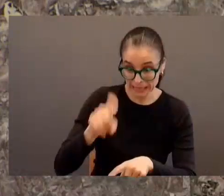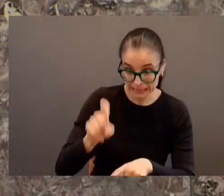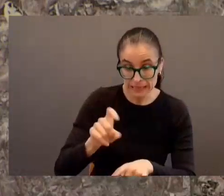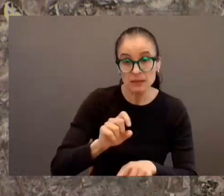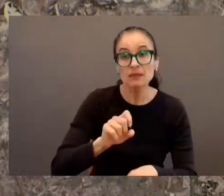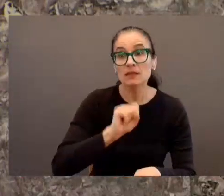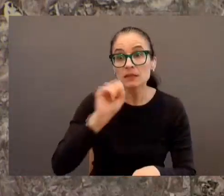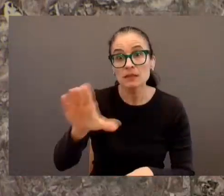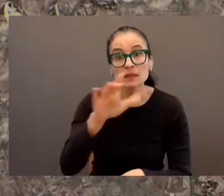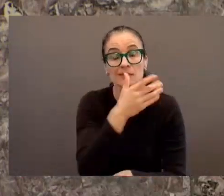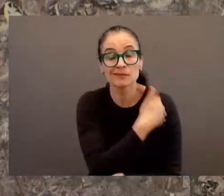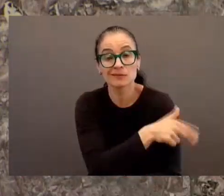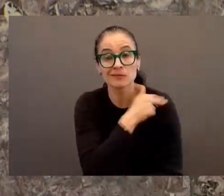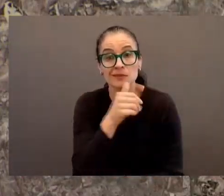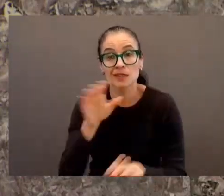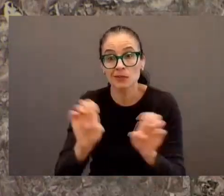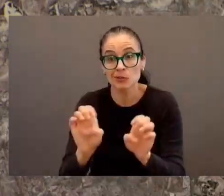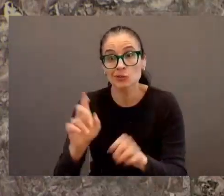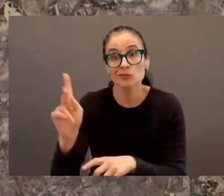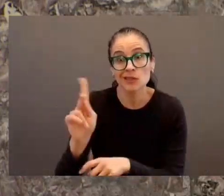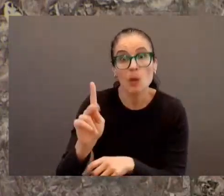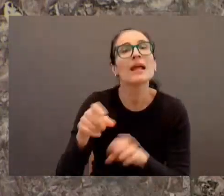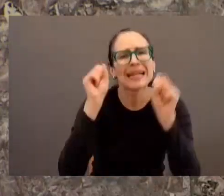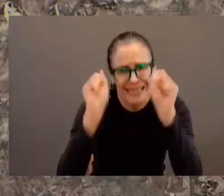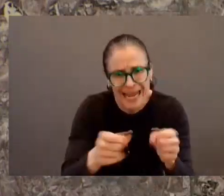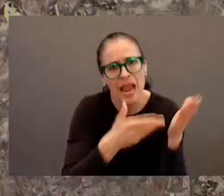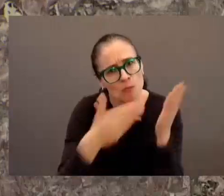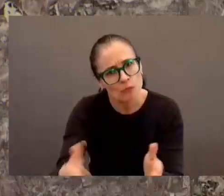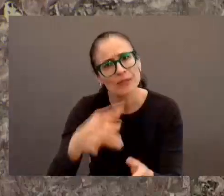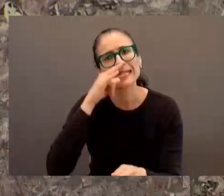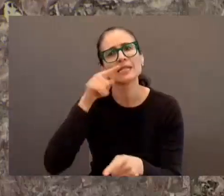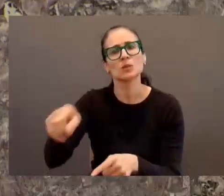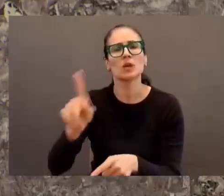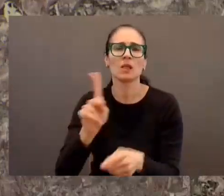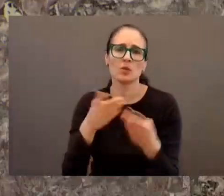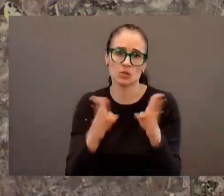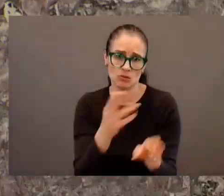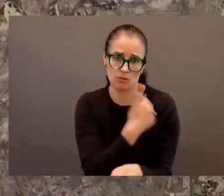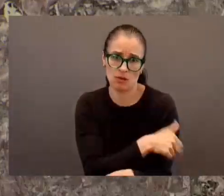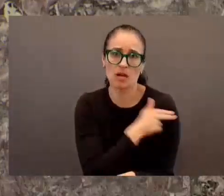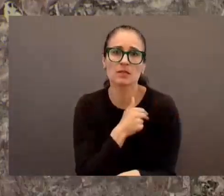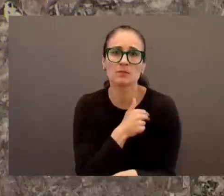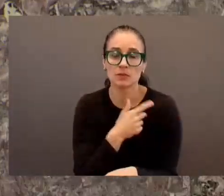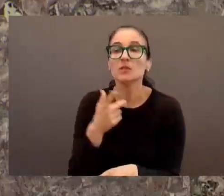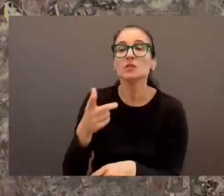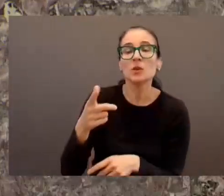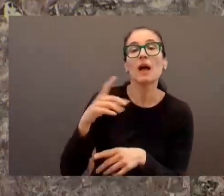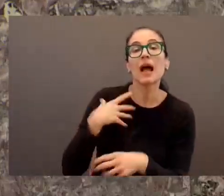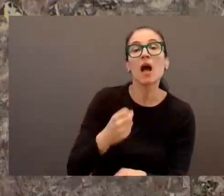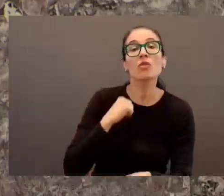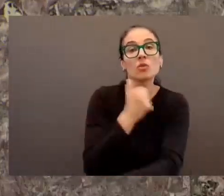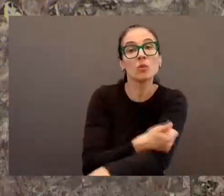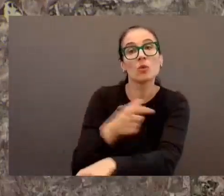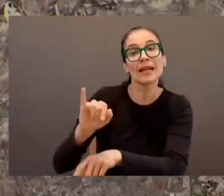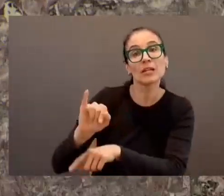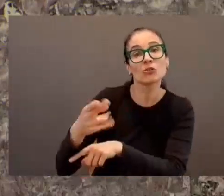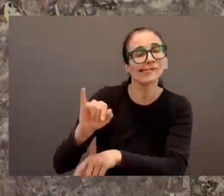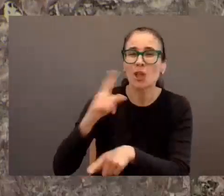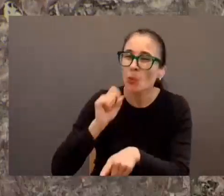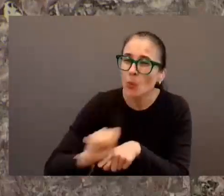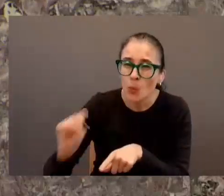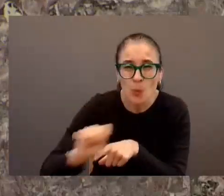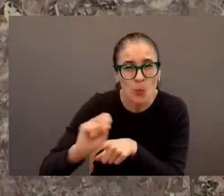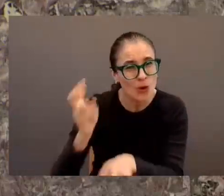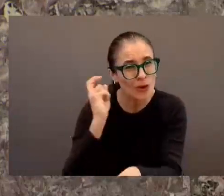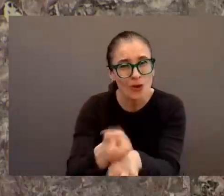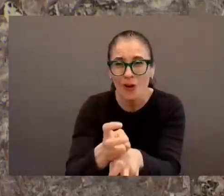it again. I'll say it again. Interior Health is working hard to undertake the hiring that they need to do.